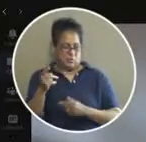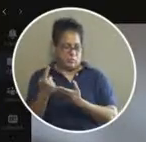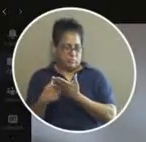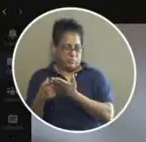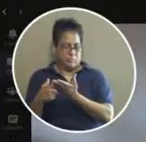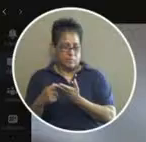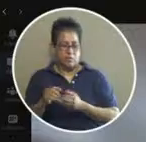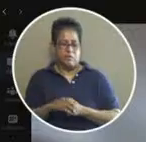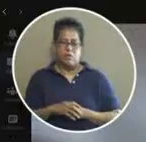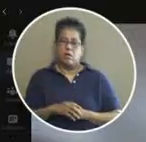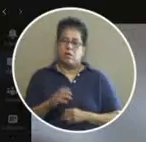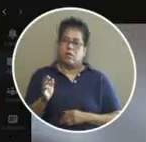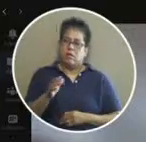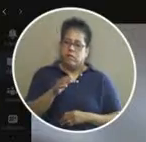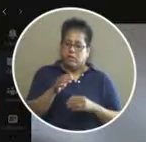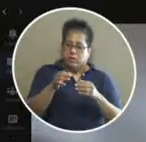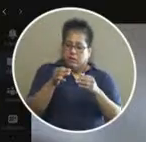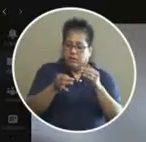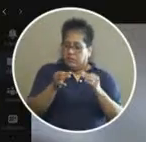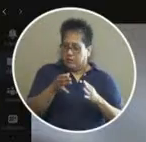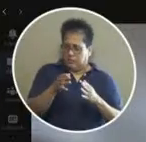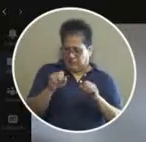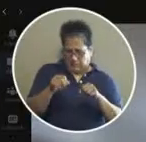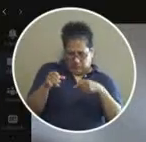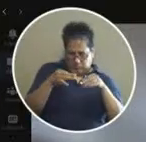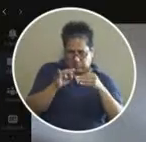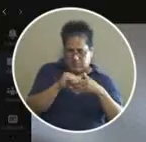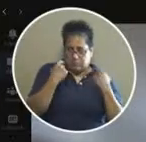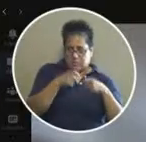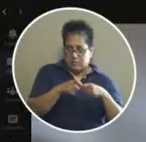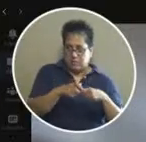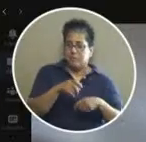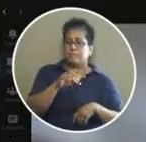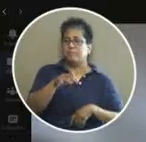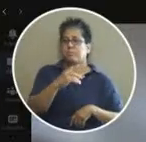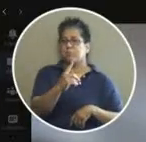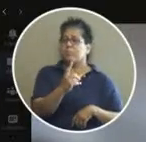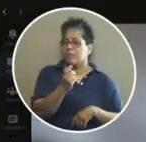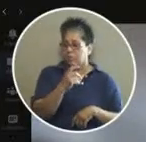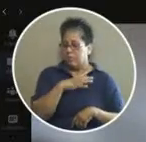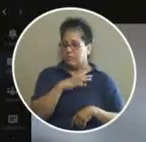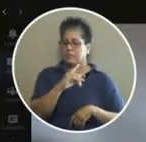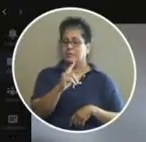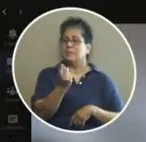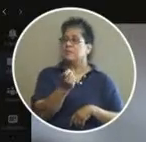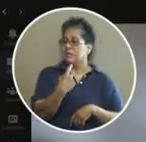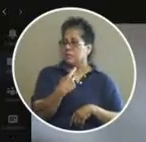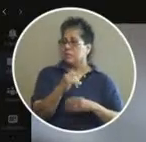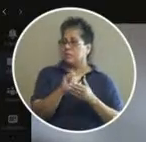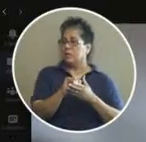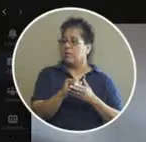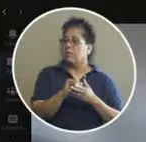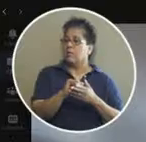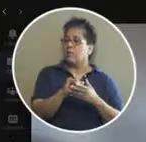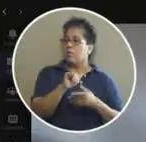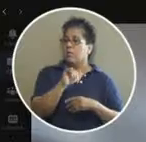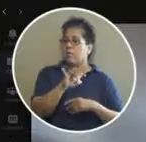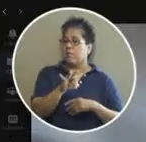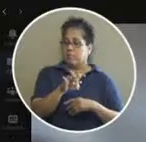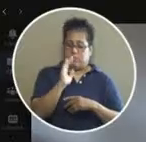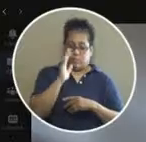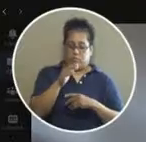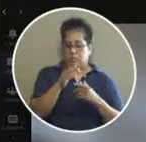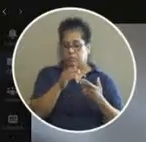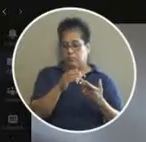Judge, would you be so kind to speak to it in Spanish? Sí. La pregunta era que si vamos a tratar de buscar